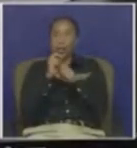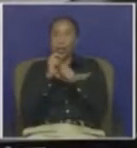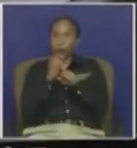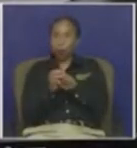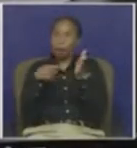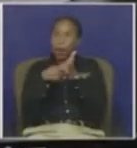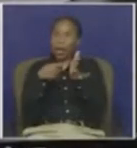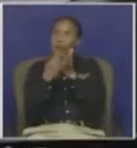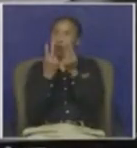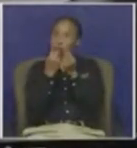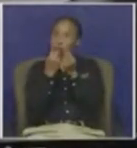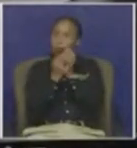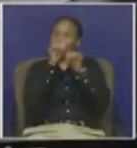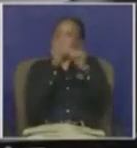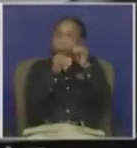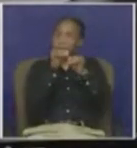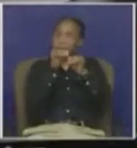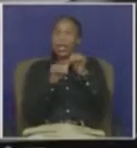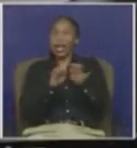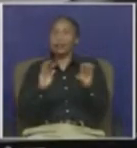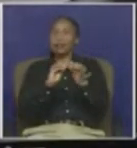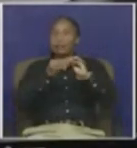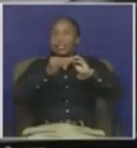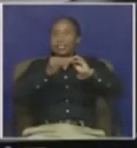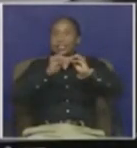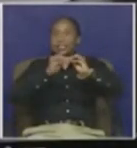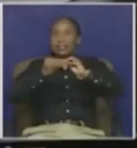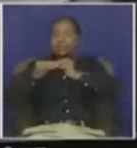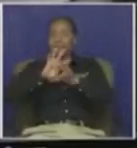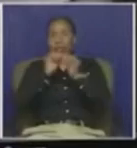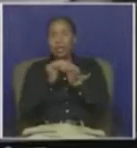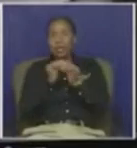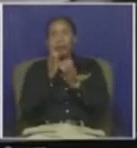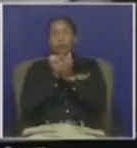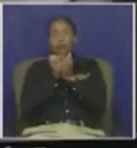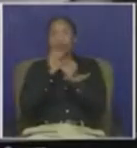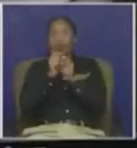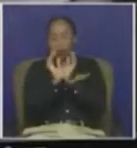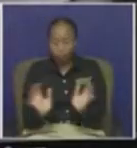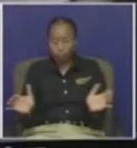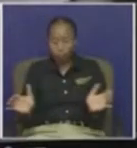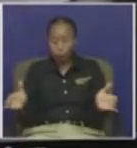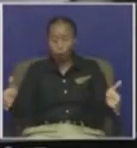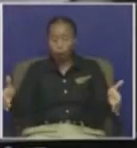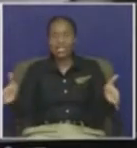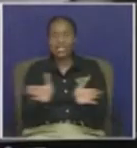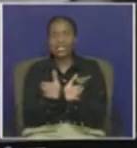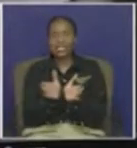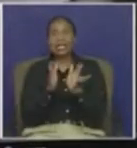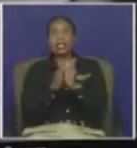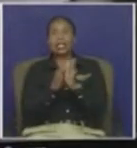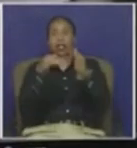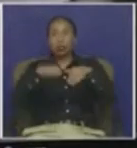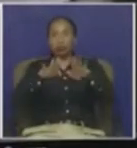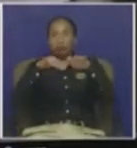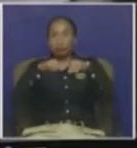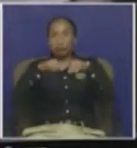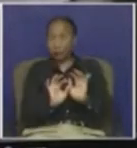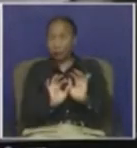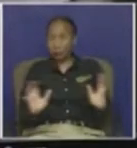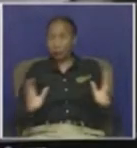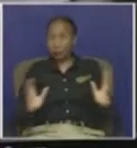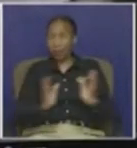definitely use it to that maximality and ensure that the ports are operating maximally. And one, if we look at